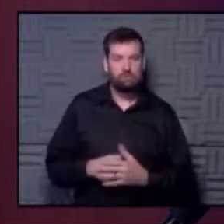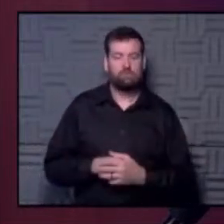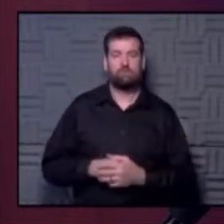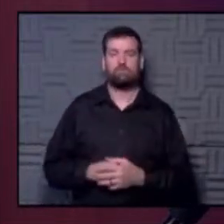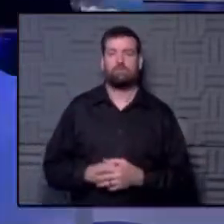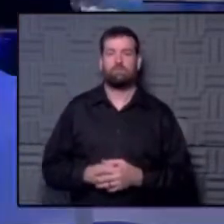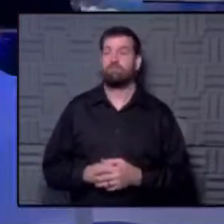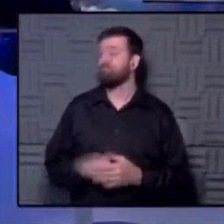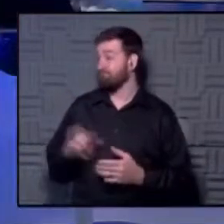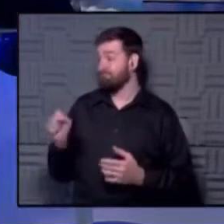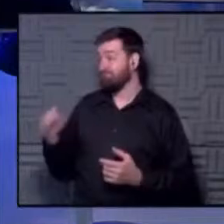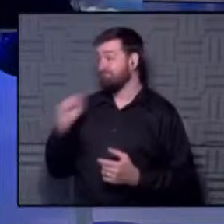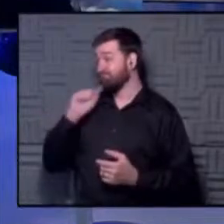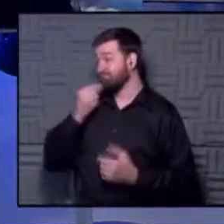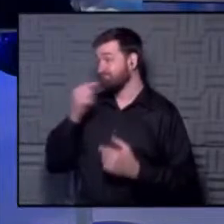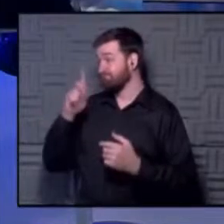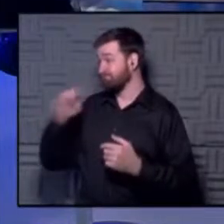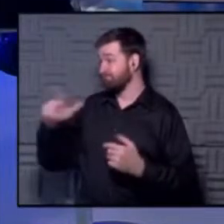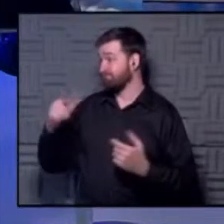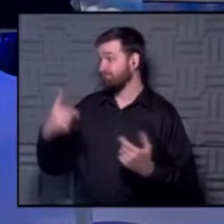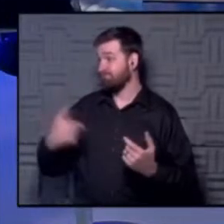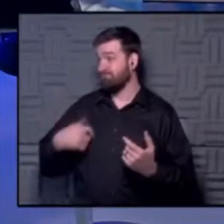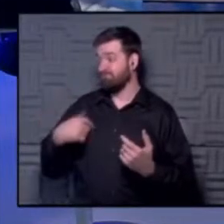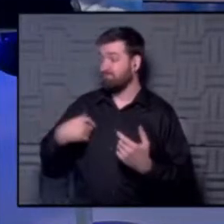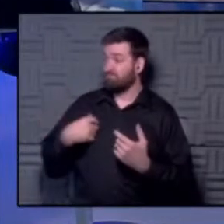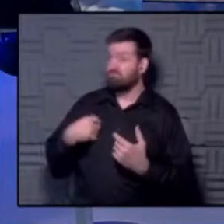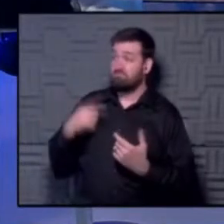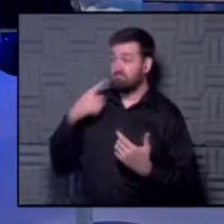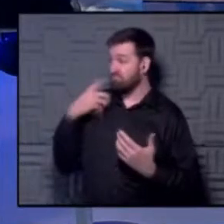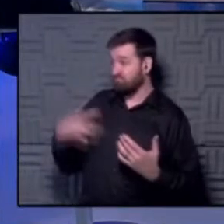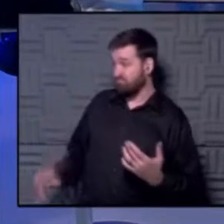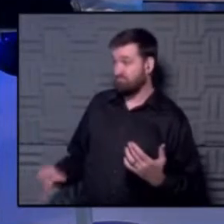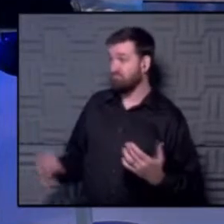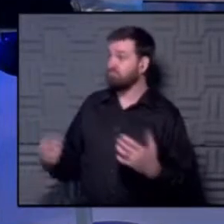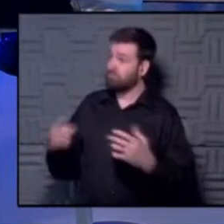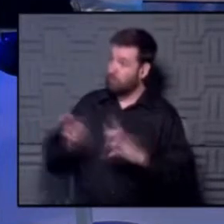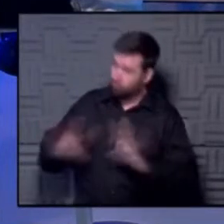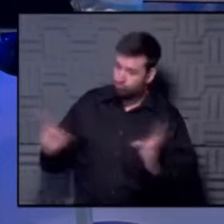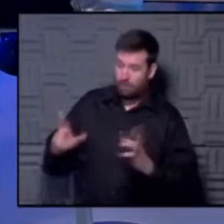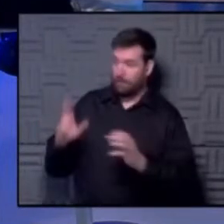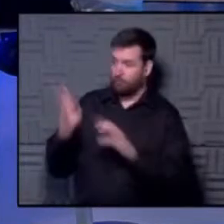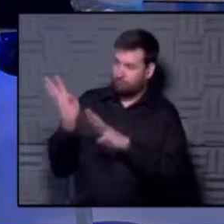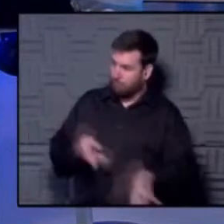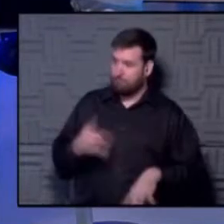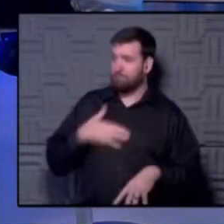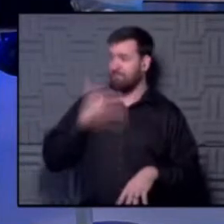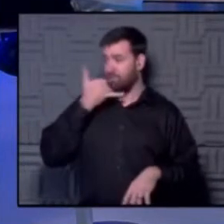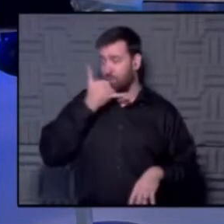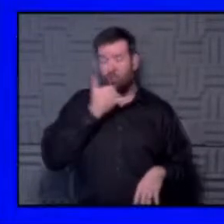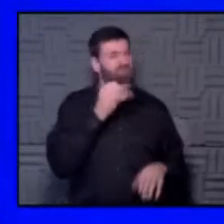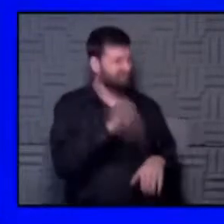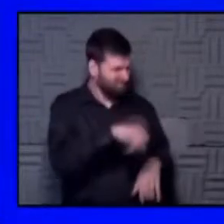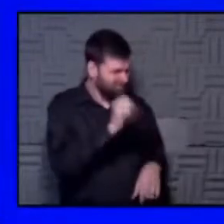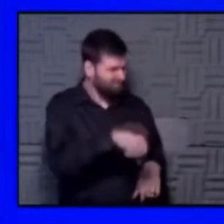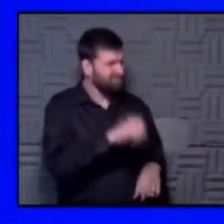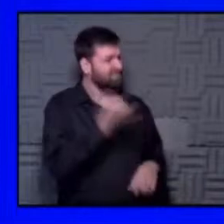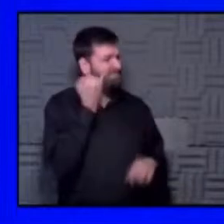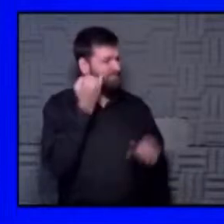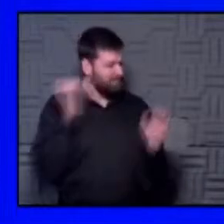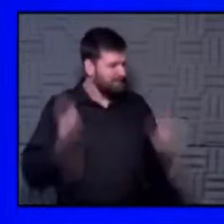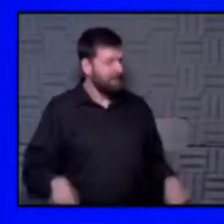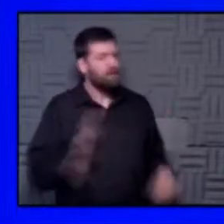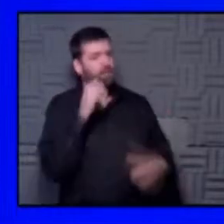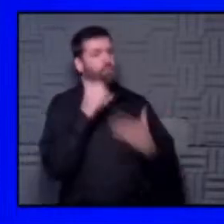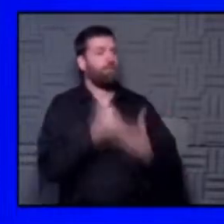pandemic. Yeah, big deal, and I'm all about it. What about you? I'm ready to load it on my phone. Yeah, absolutely. If we can get something, I think that will